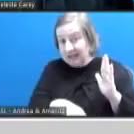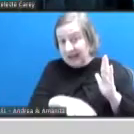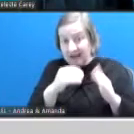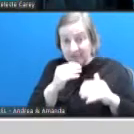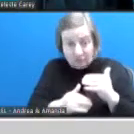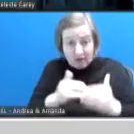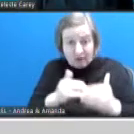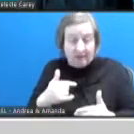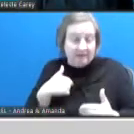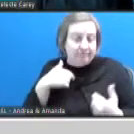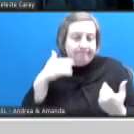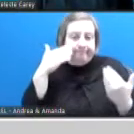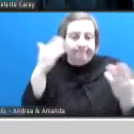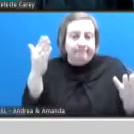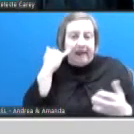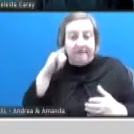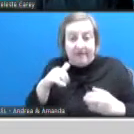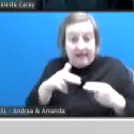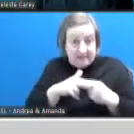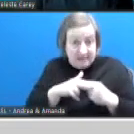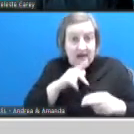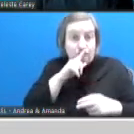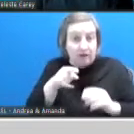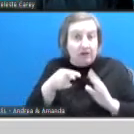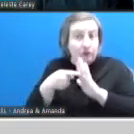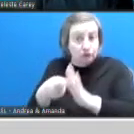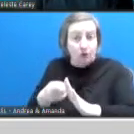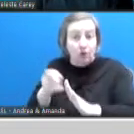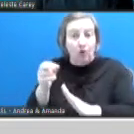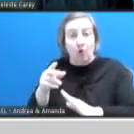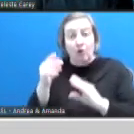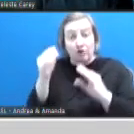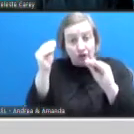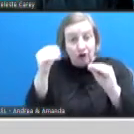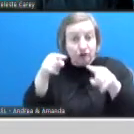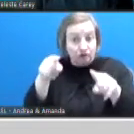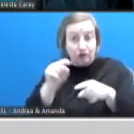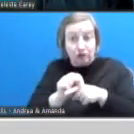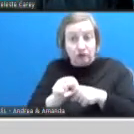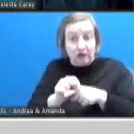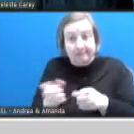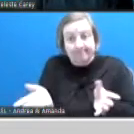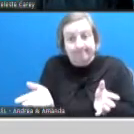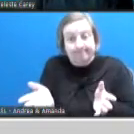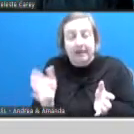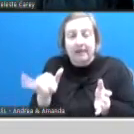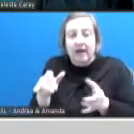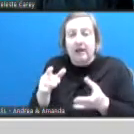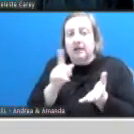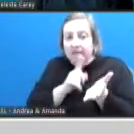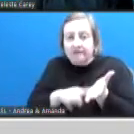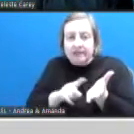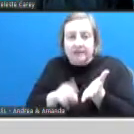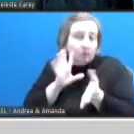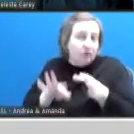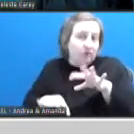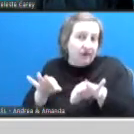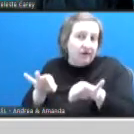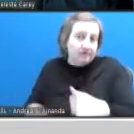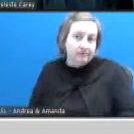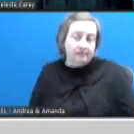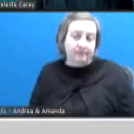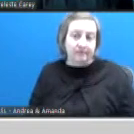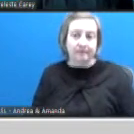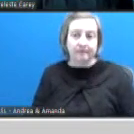it. I don't know if that slide was actually shown or taught during the training. That's something the investigation should prove out.